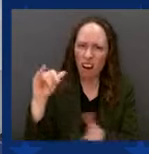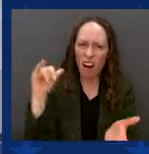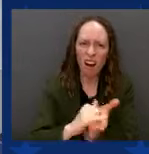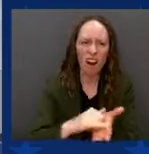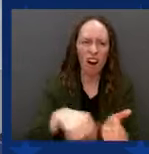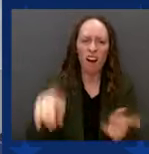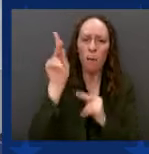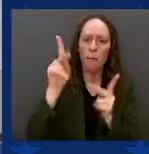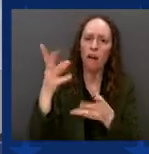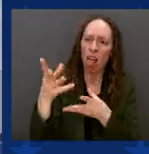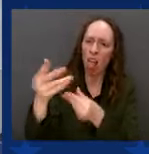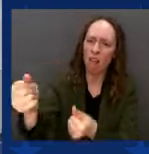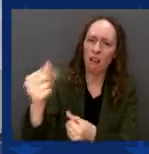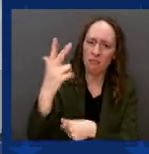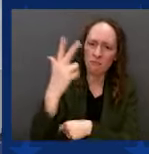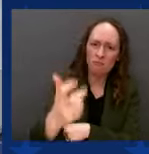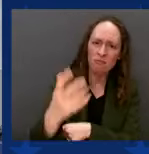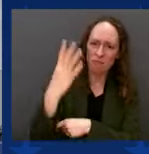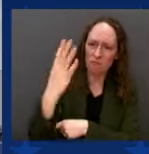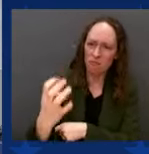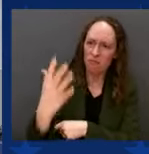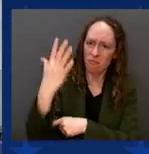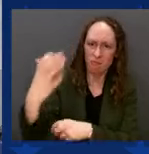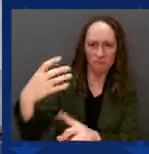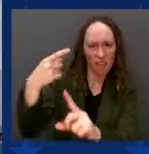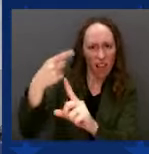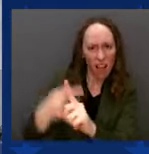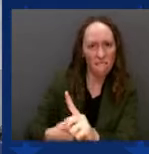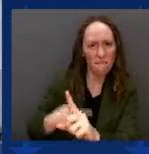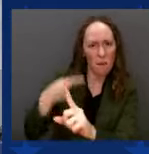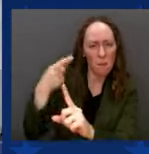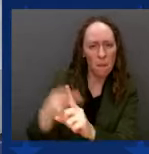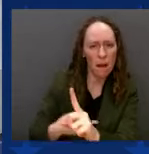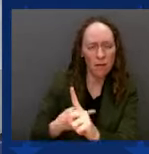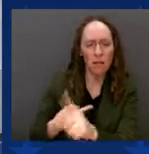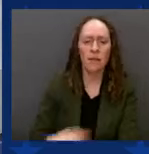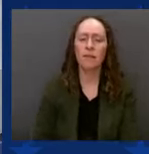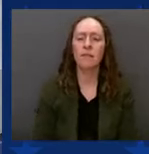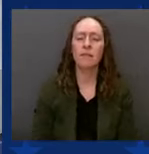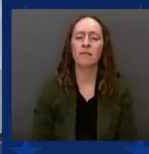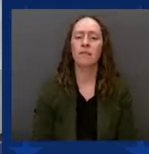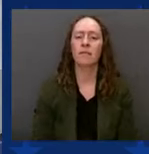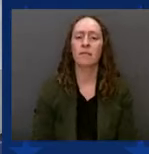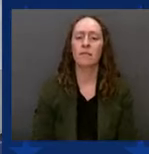Now we've lowered the cost of the insulin to maximum